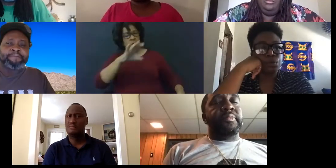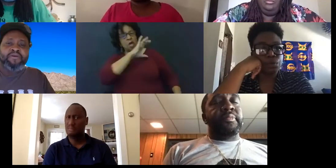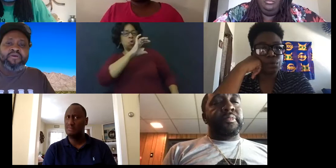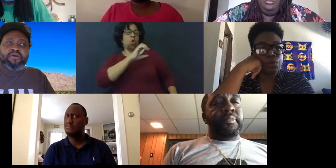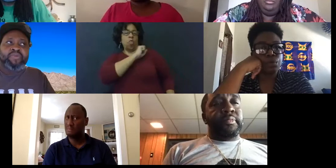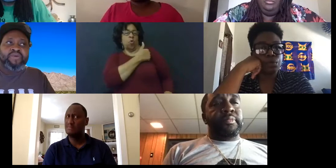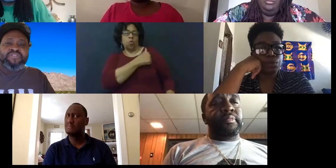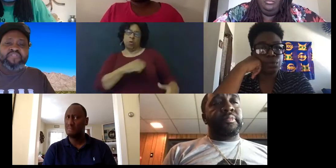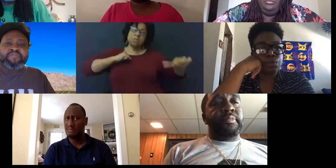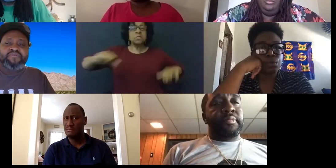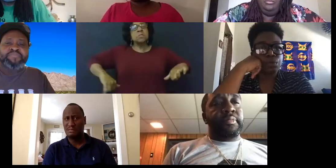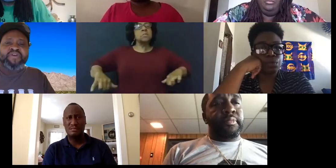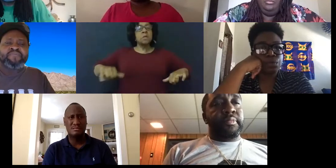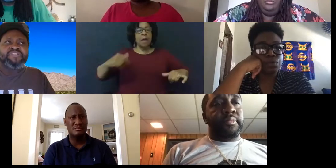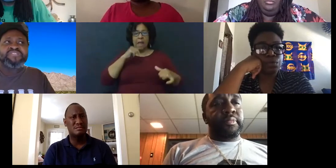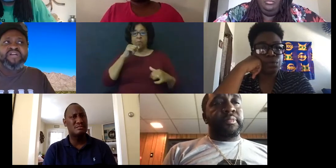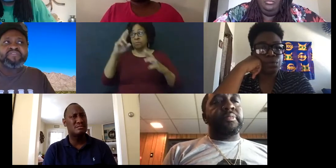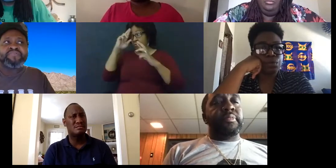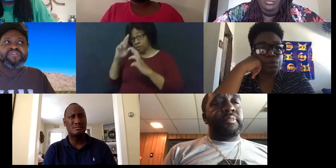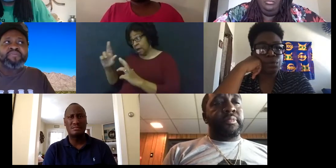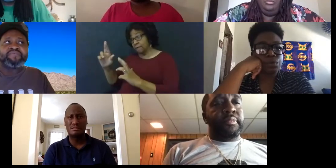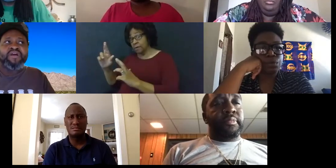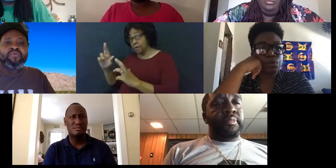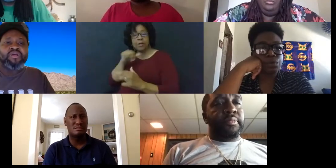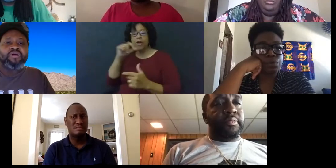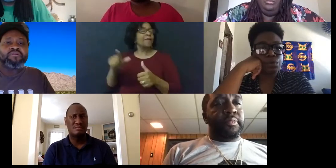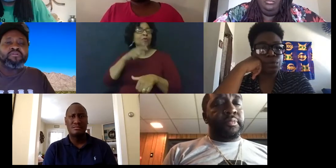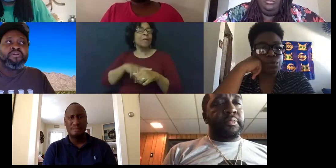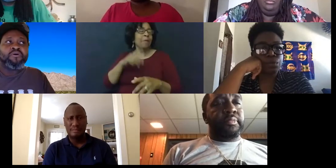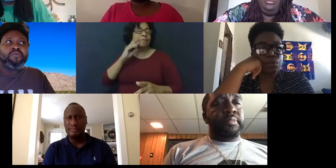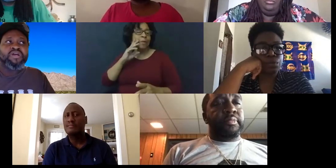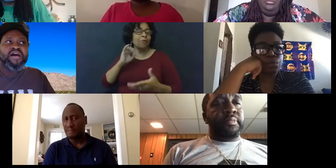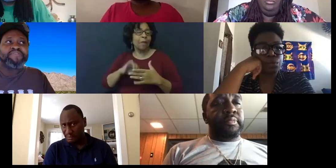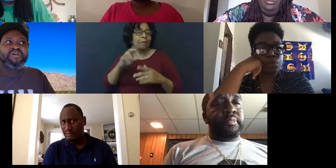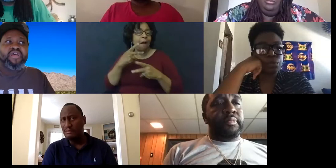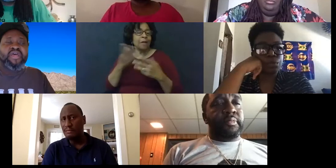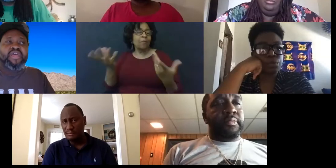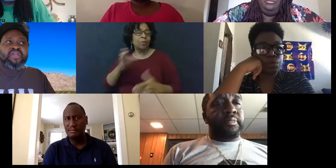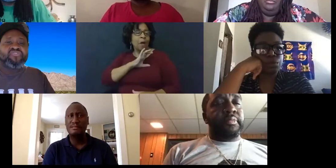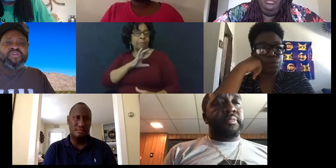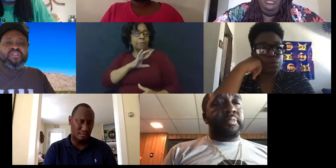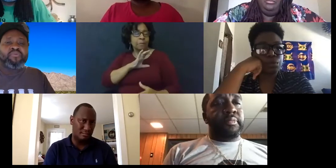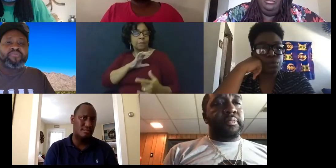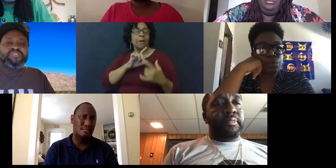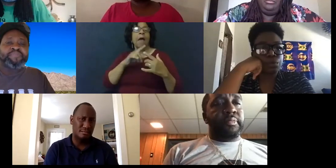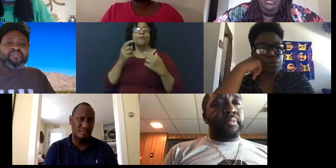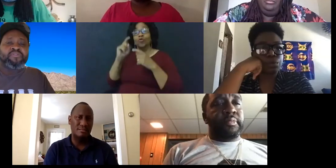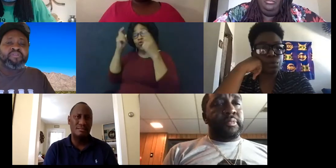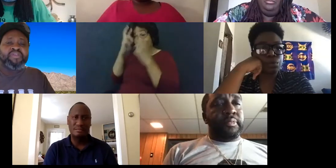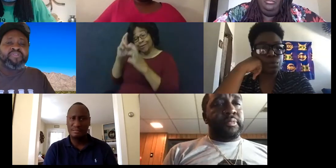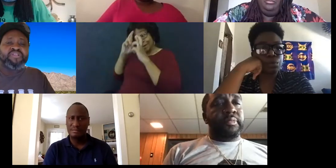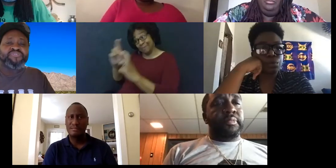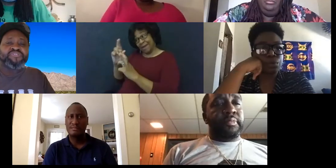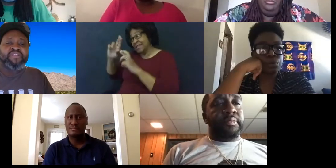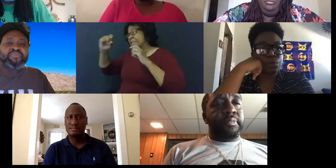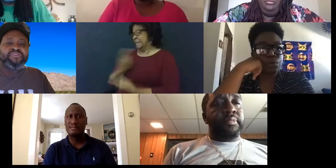out when I was nothing but respectful. But this is not the first time I've dealt with, you know, with cops and treating them with respect only to be